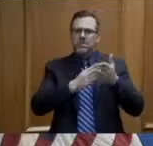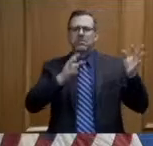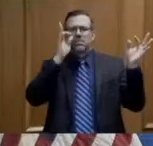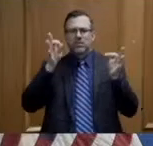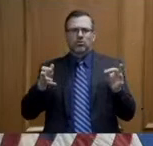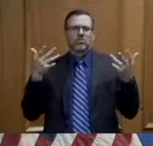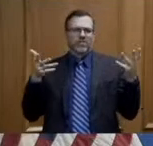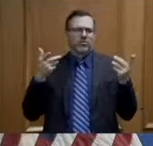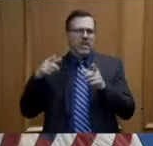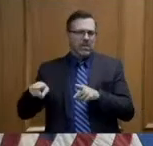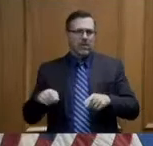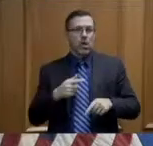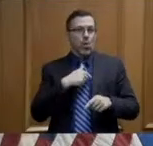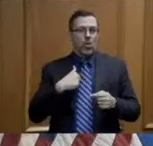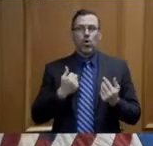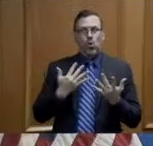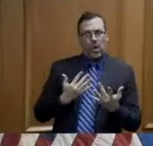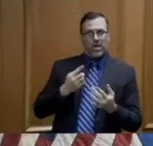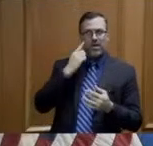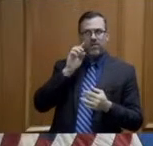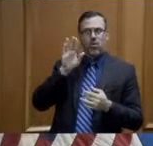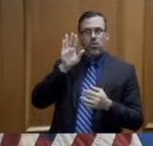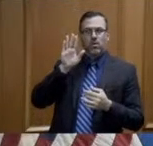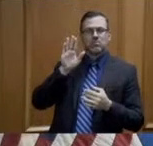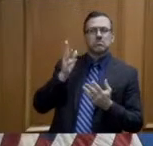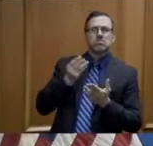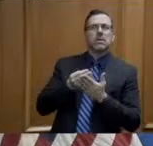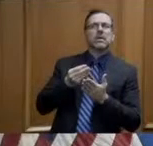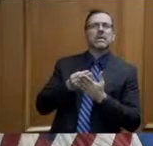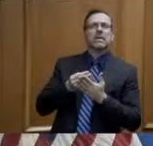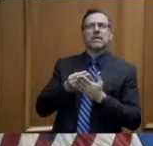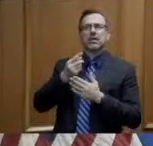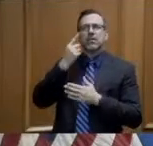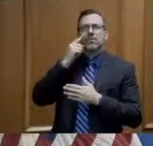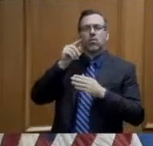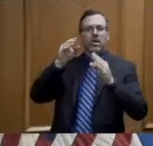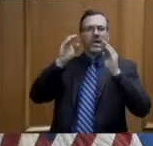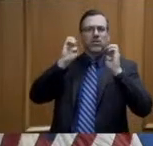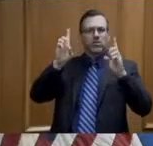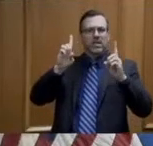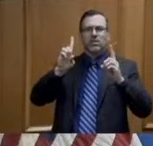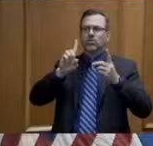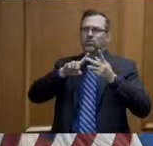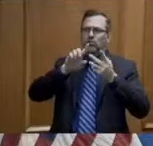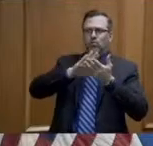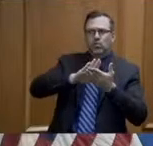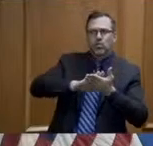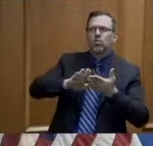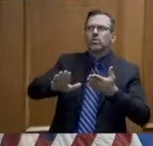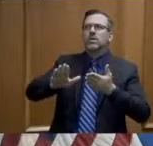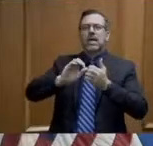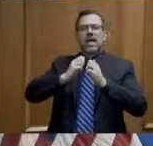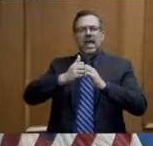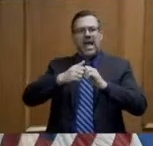expect to get information about that funding stream and about the particular ways that the Tennessee